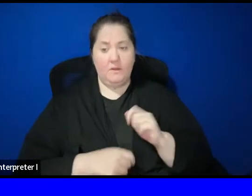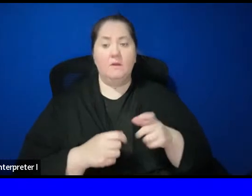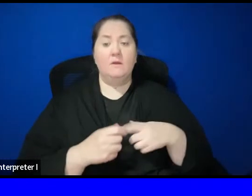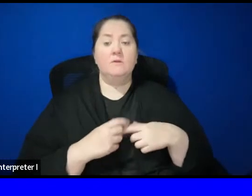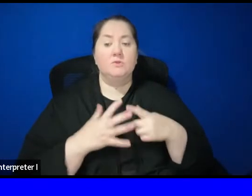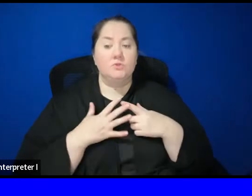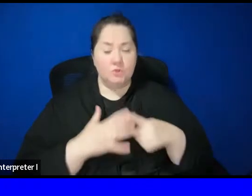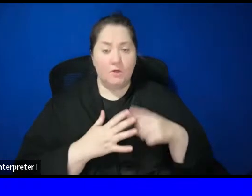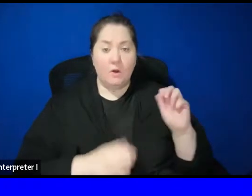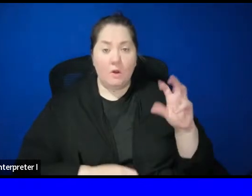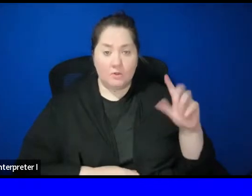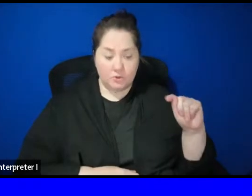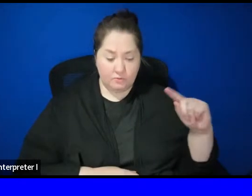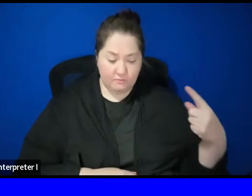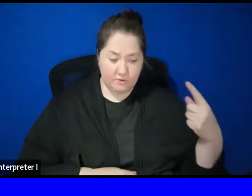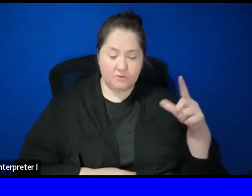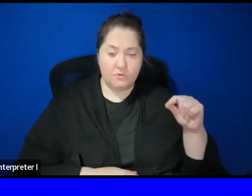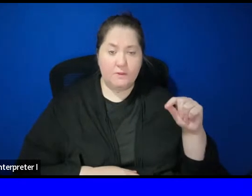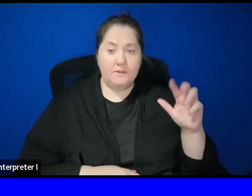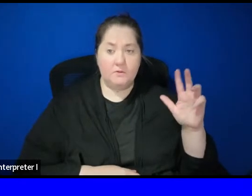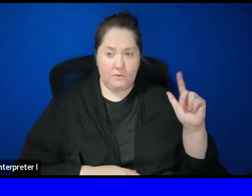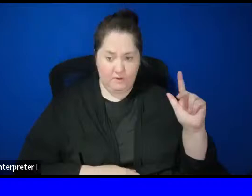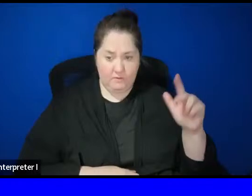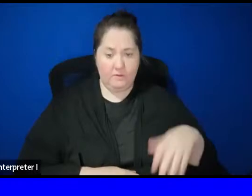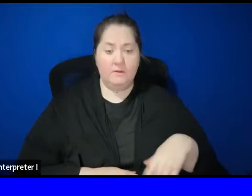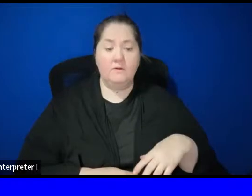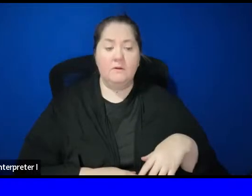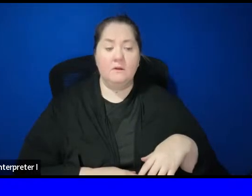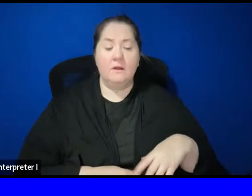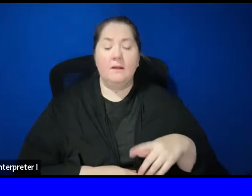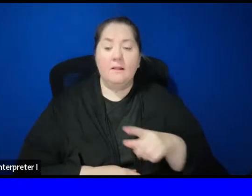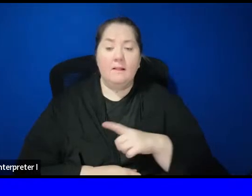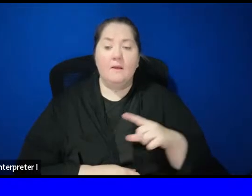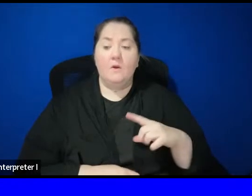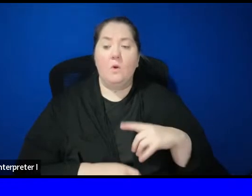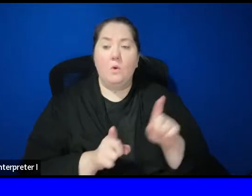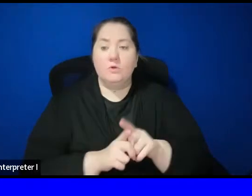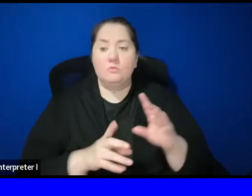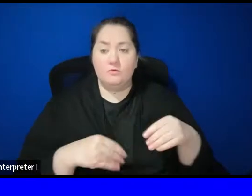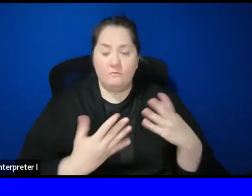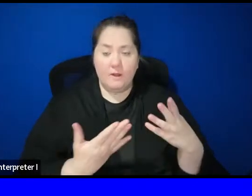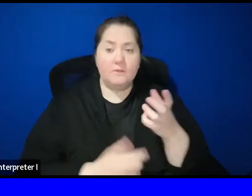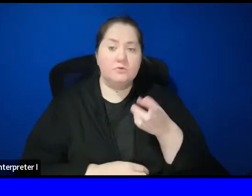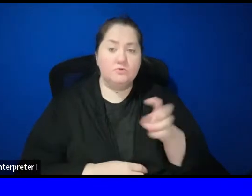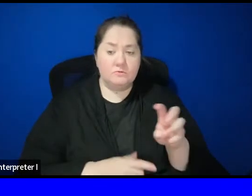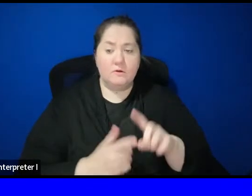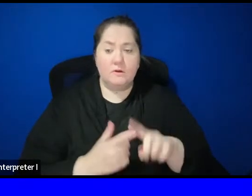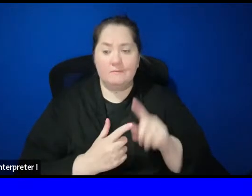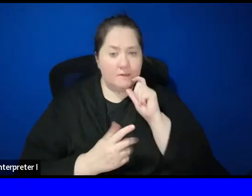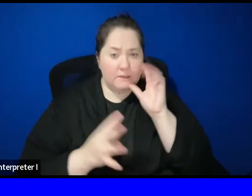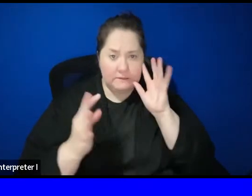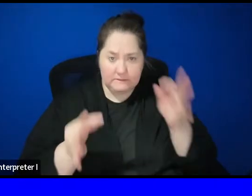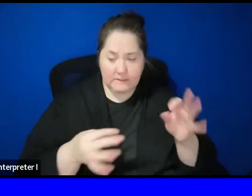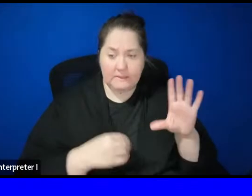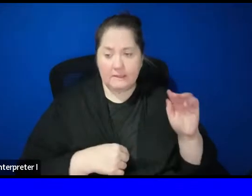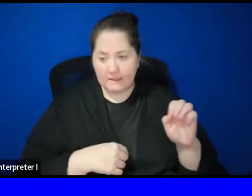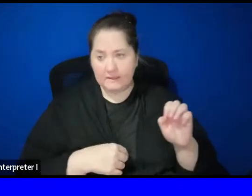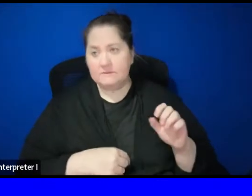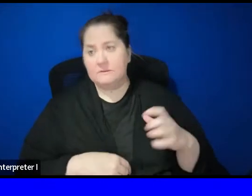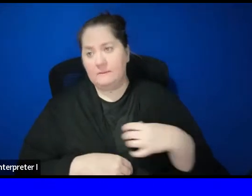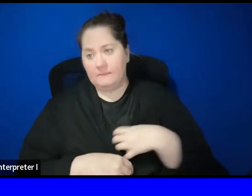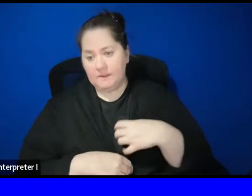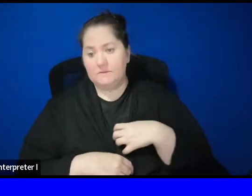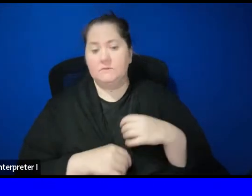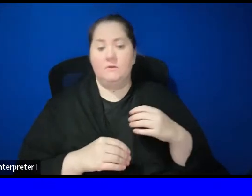on October 1st, 2023. The legislation also provides for the transfer of undecided cases, appeals, and motions